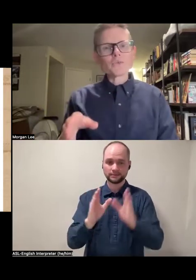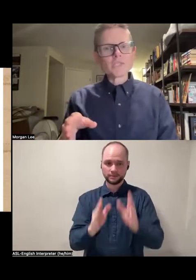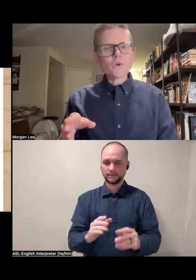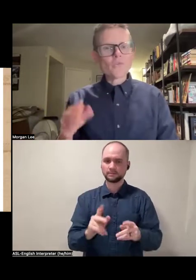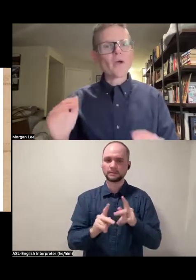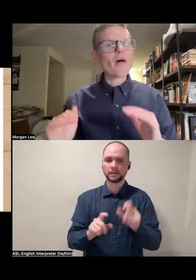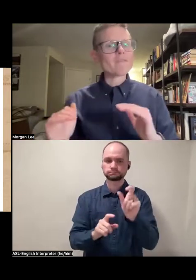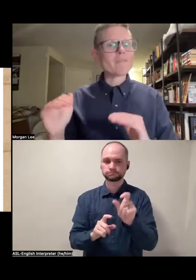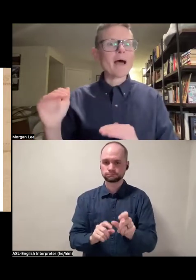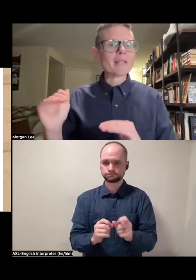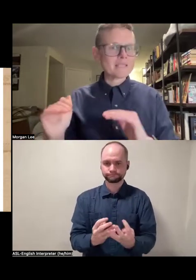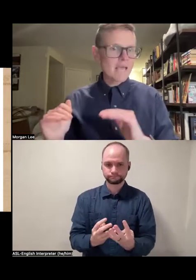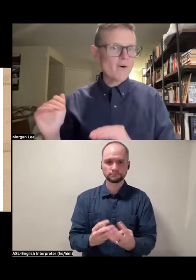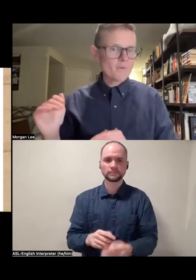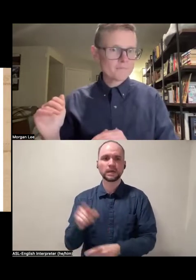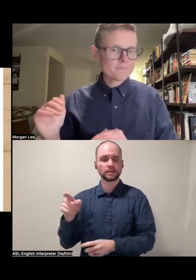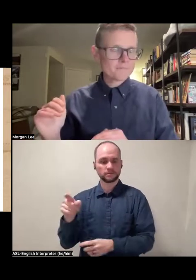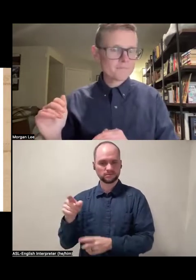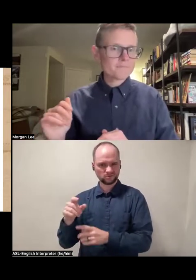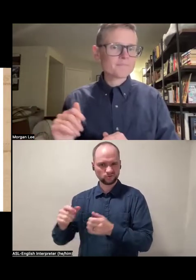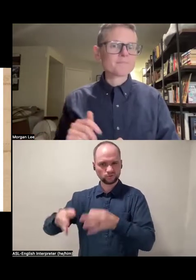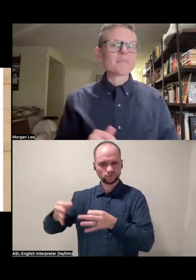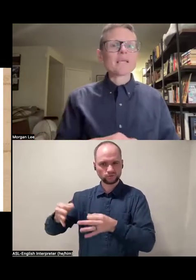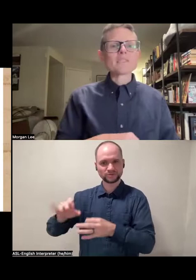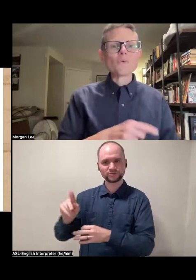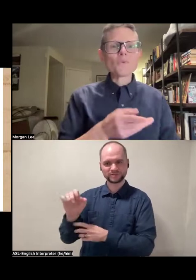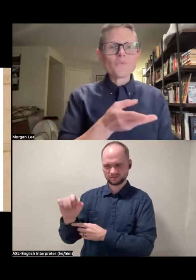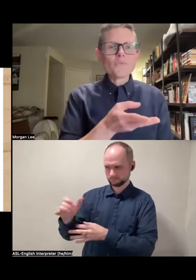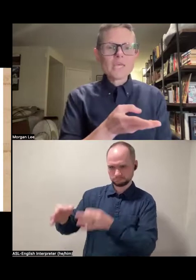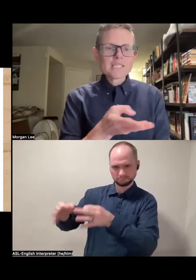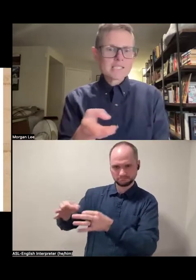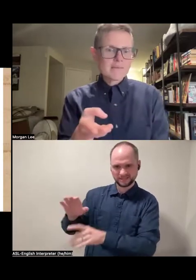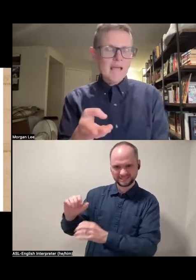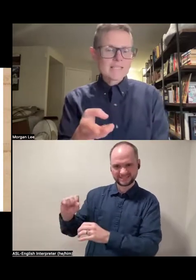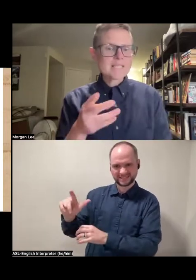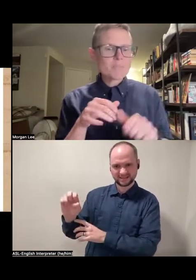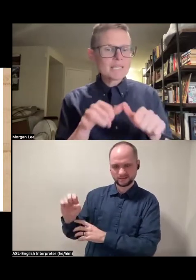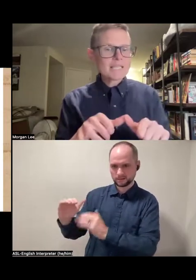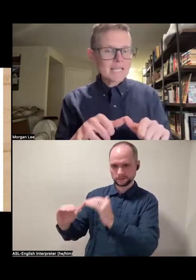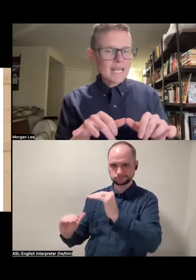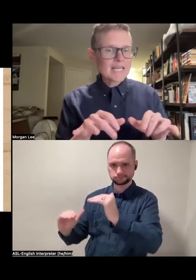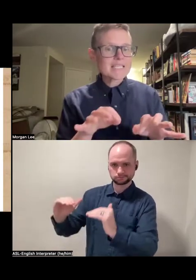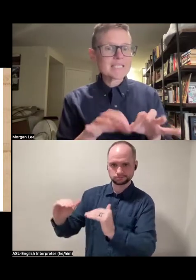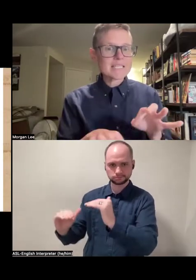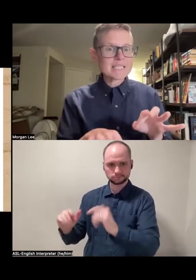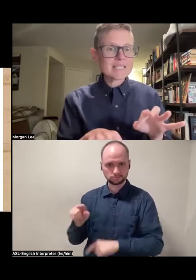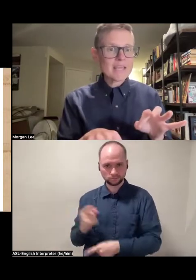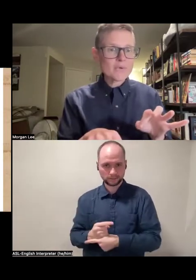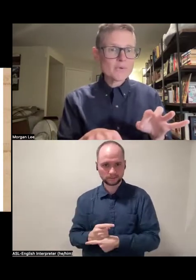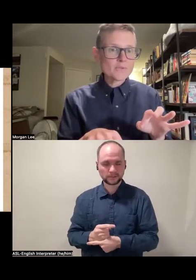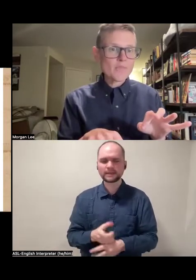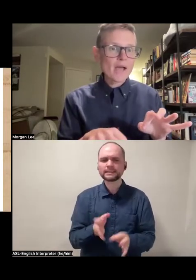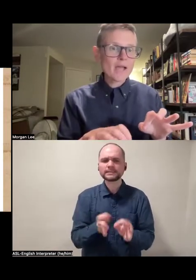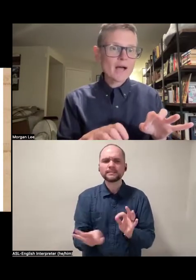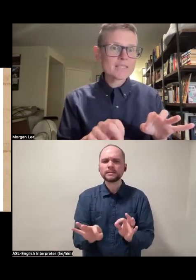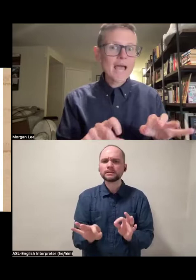Under judicial, they all have the balance scale. So this simplicity and consistency they